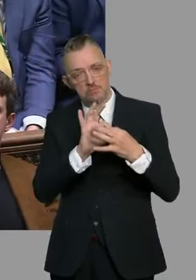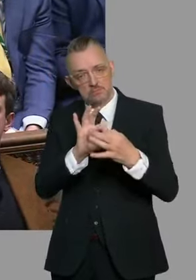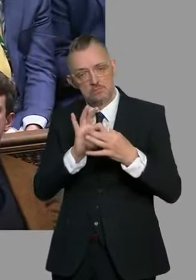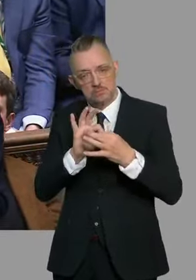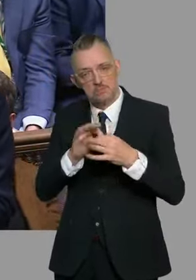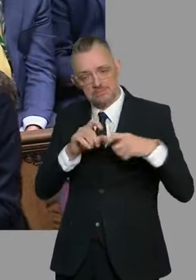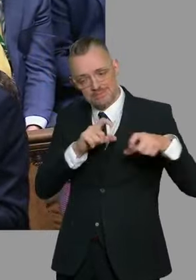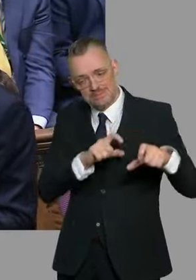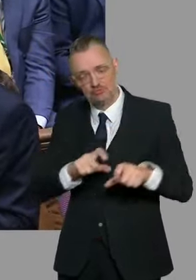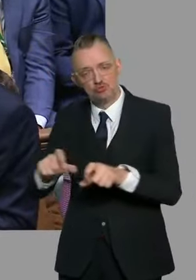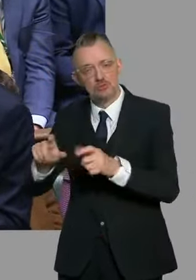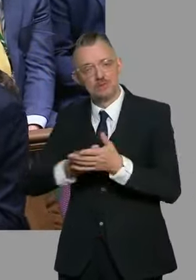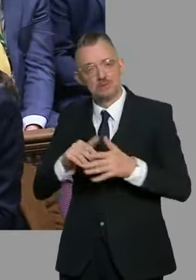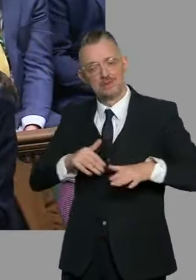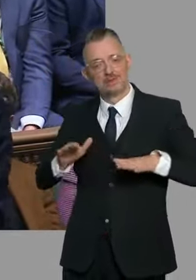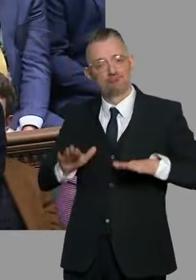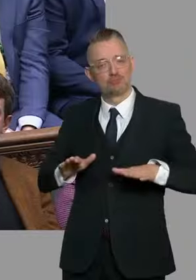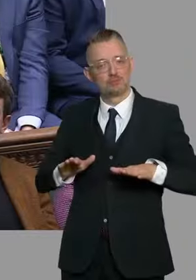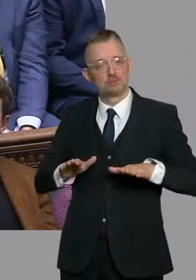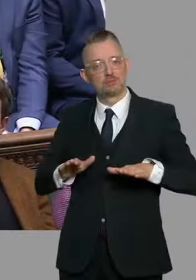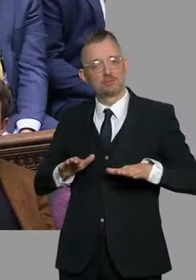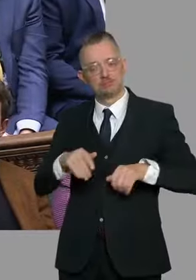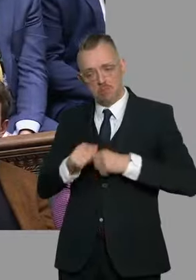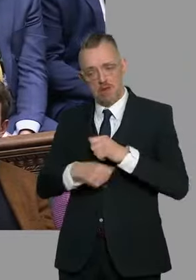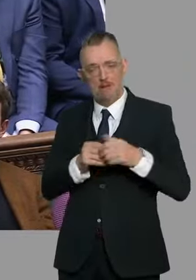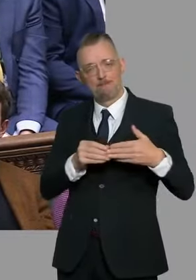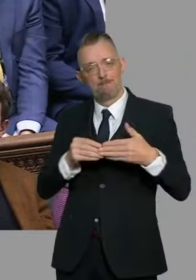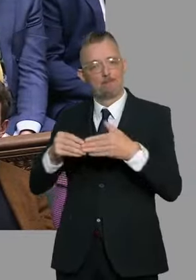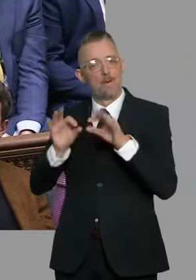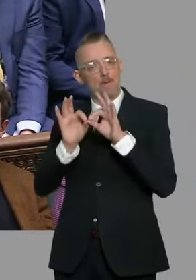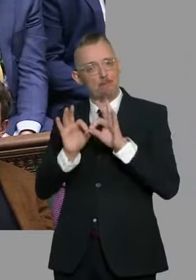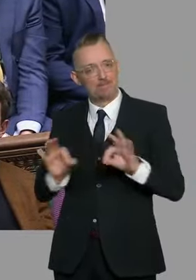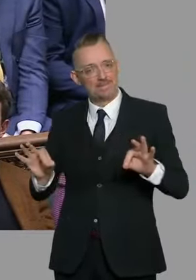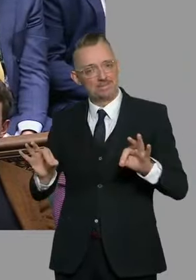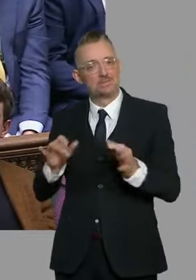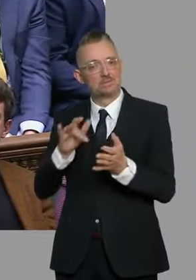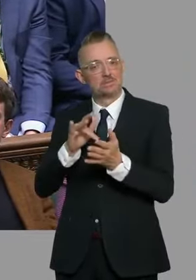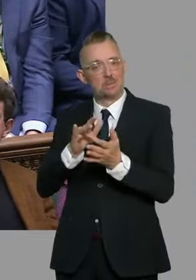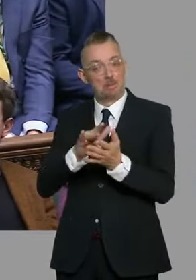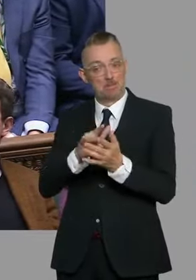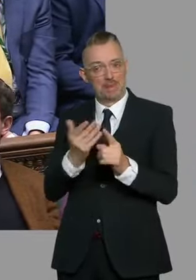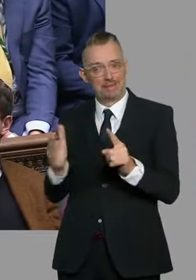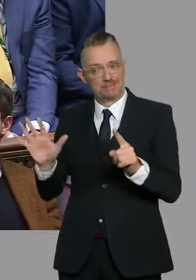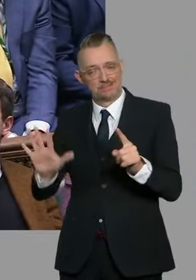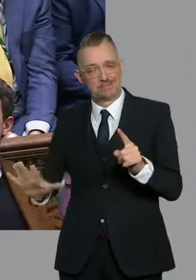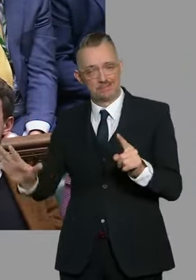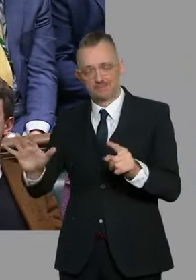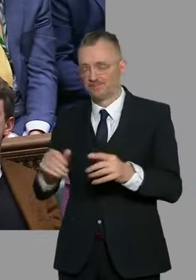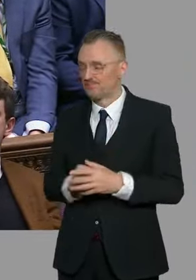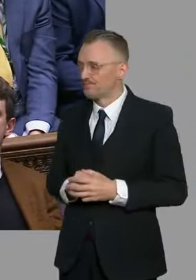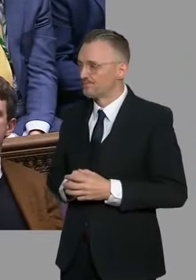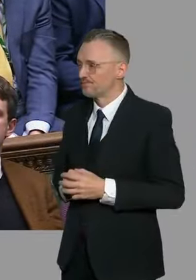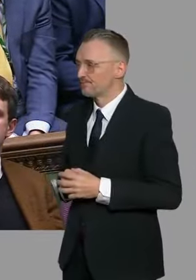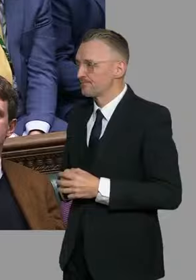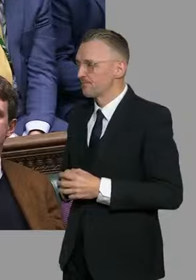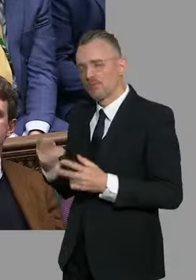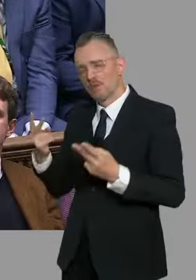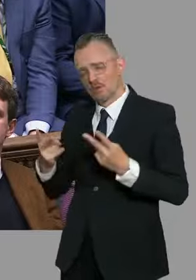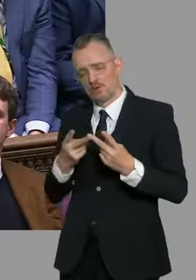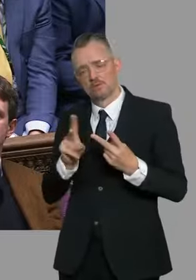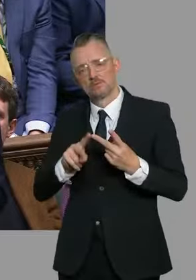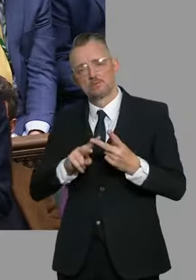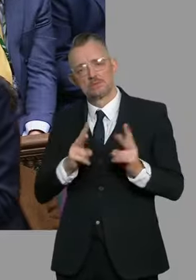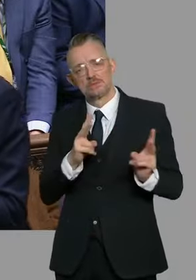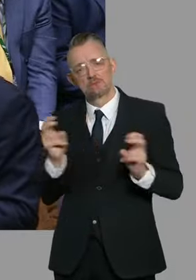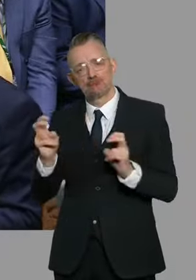peace and stability in the Middle East. But moving on to another subject, Mr. Speaker, British farmers are the best in the